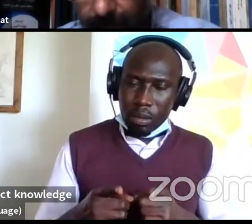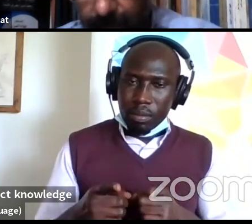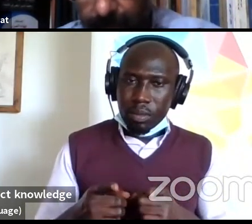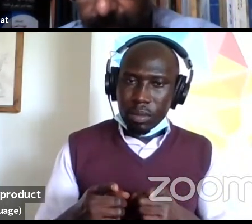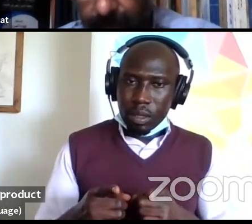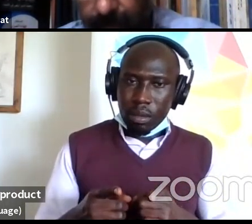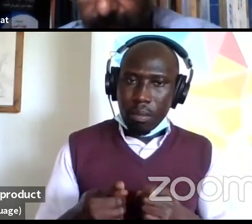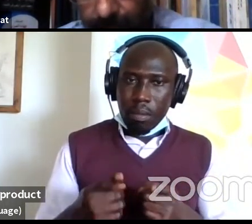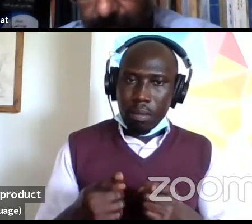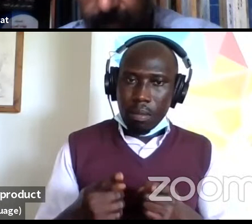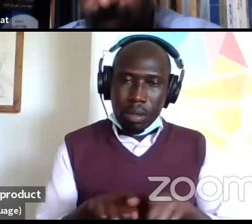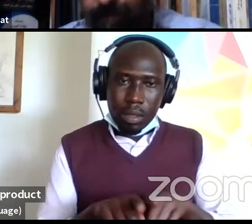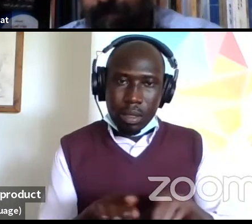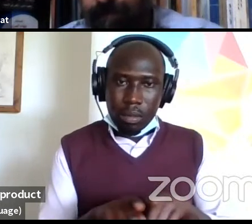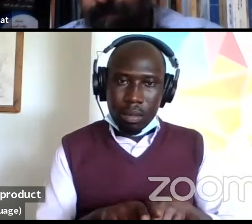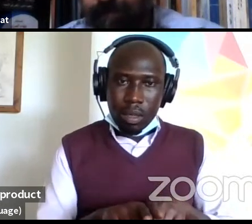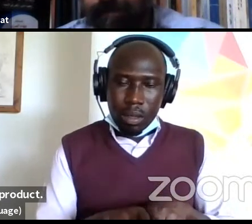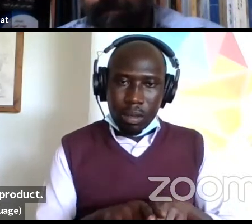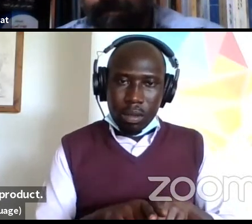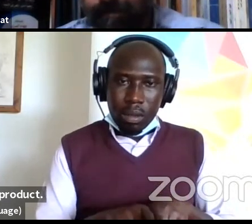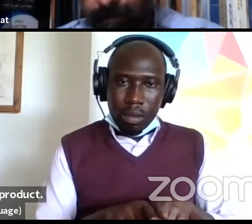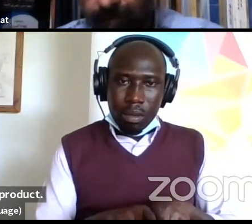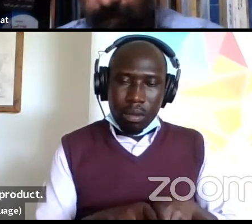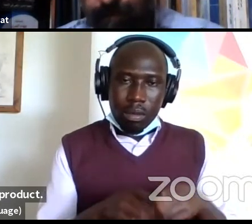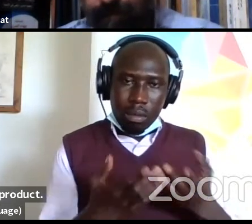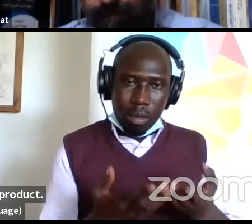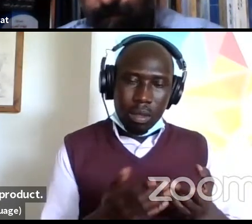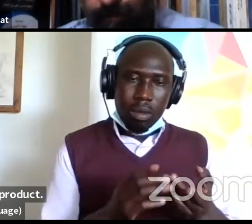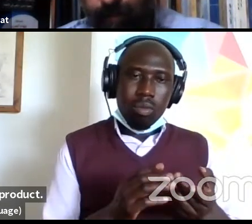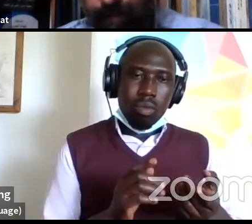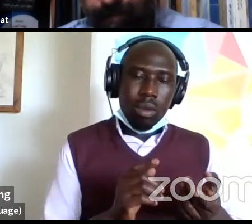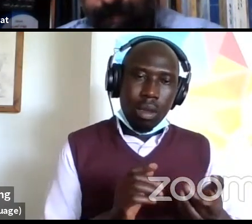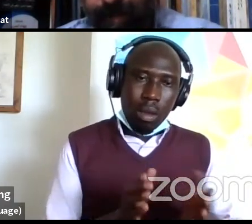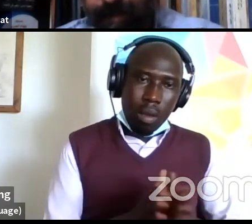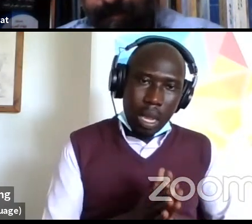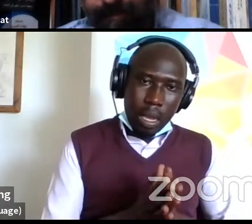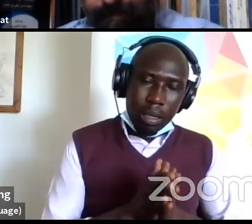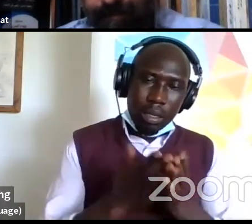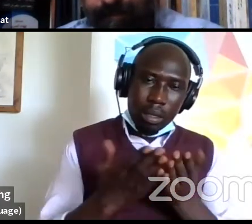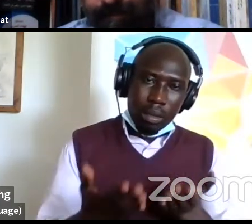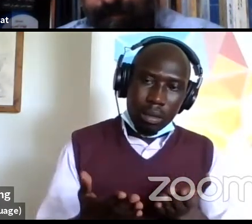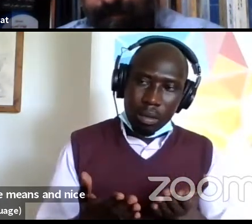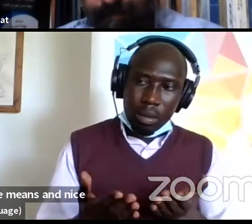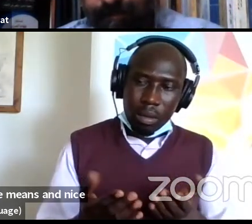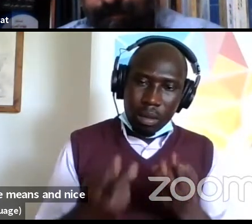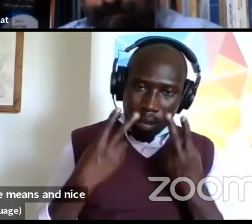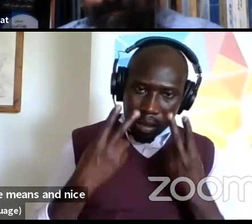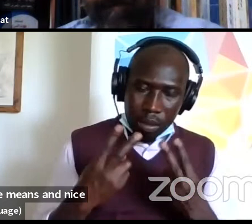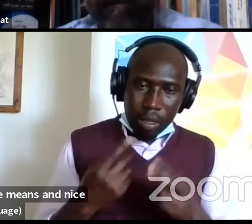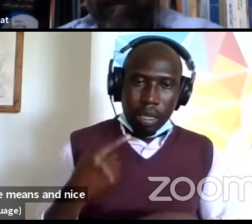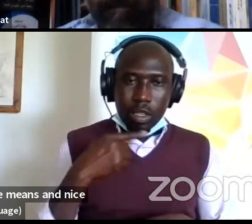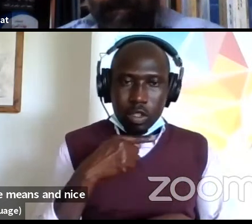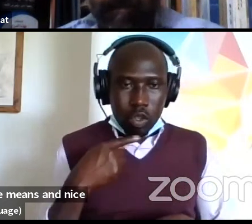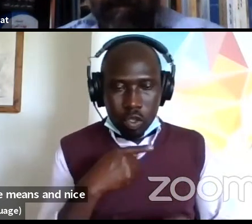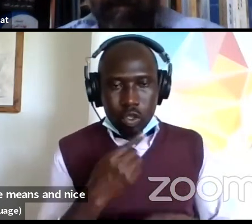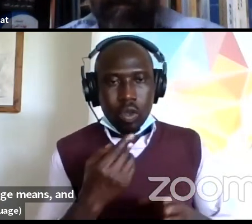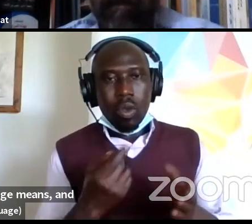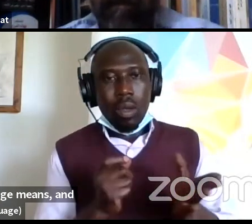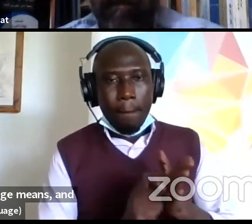But also when it comes to like the telecommunication means, and we saw that social media pretty much